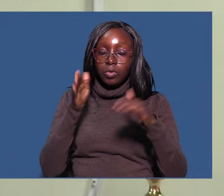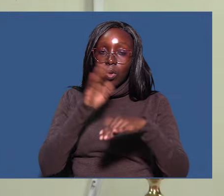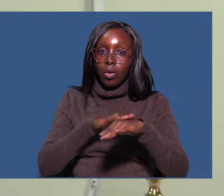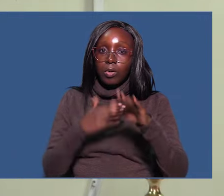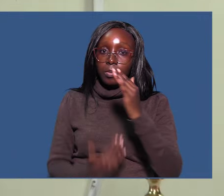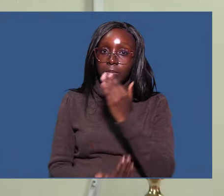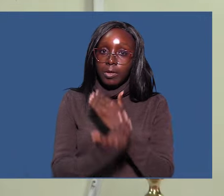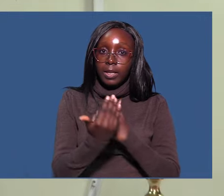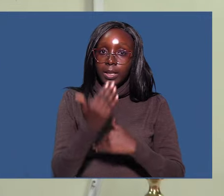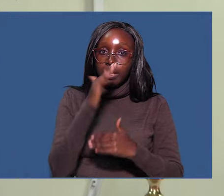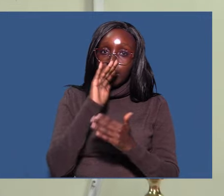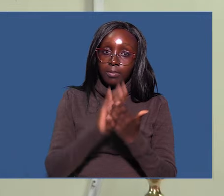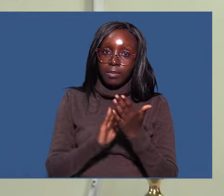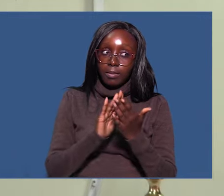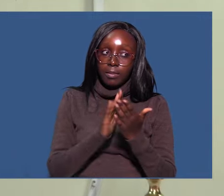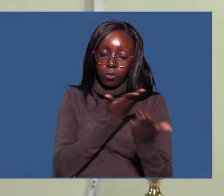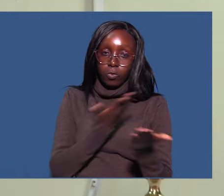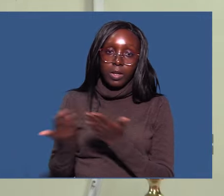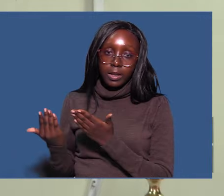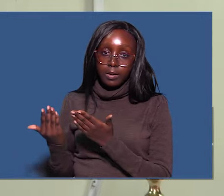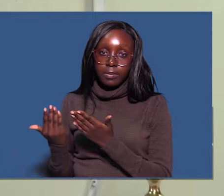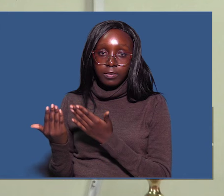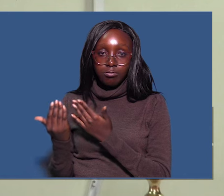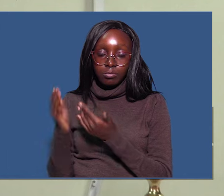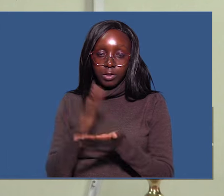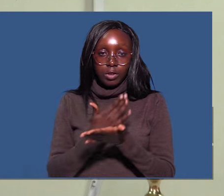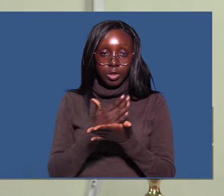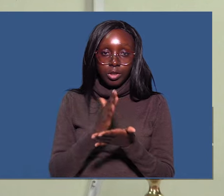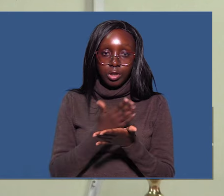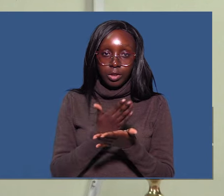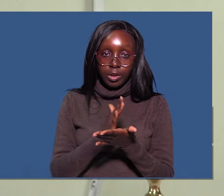Good morning and welcome to sharing.